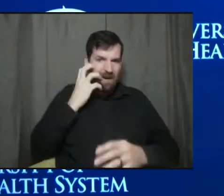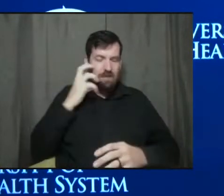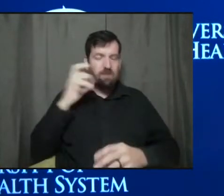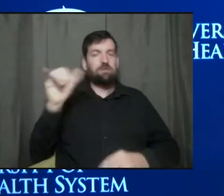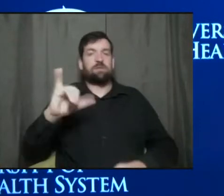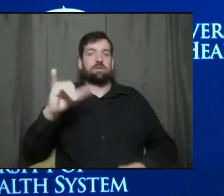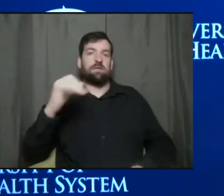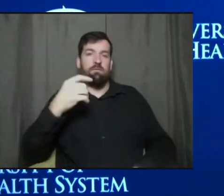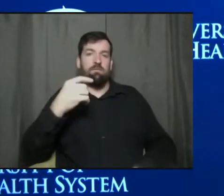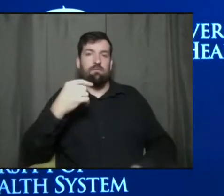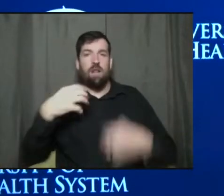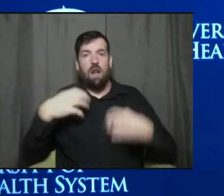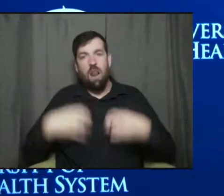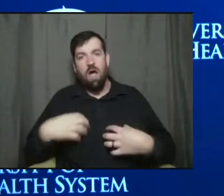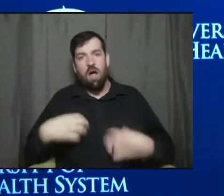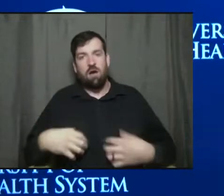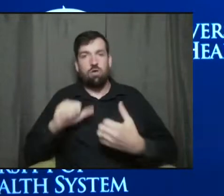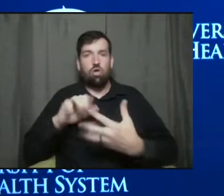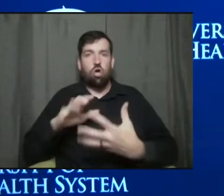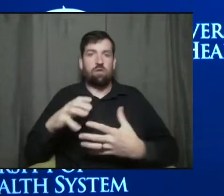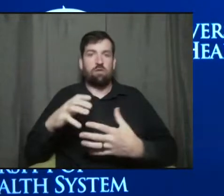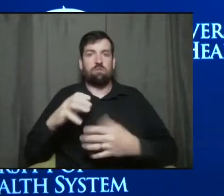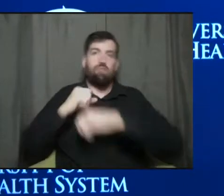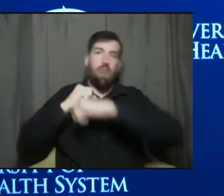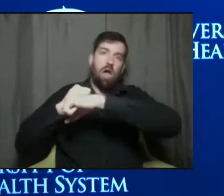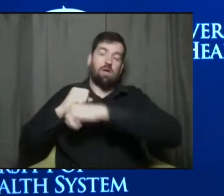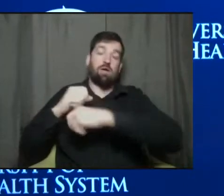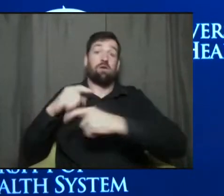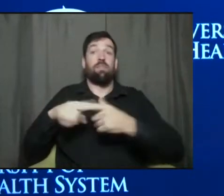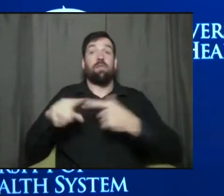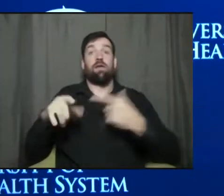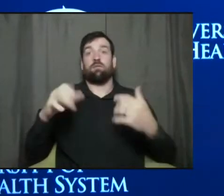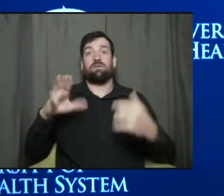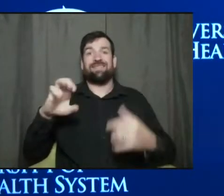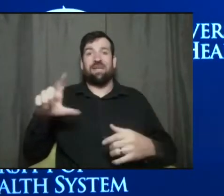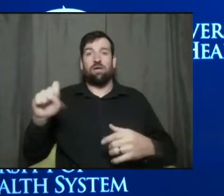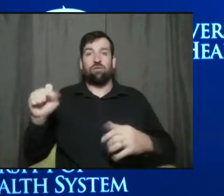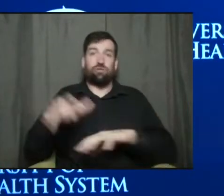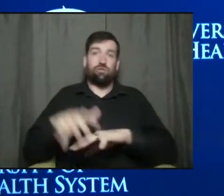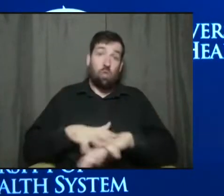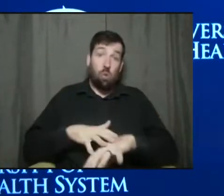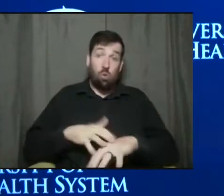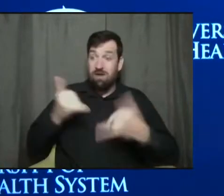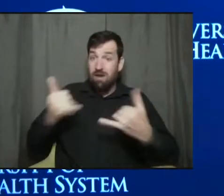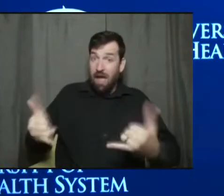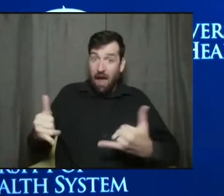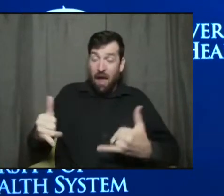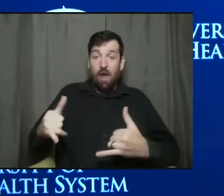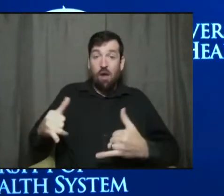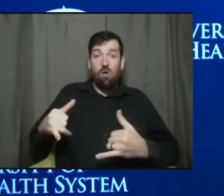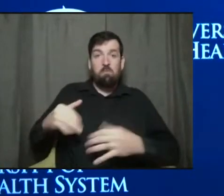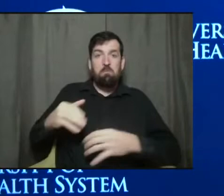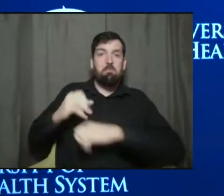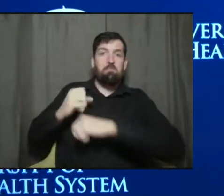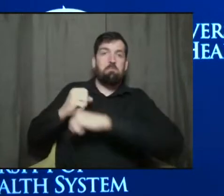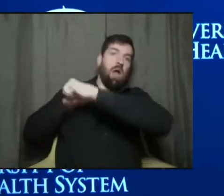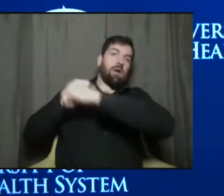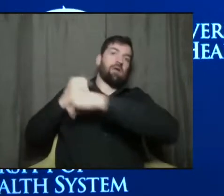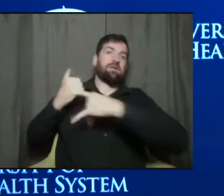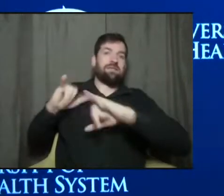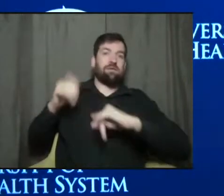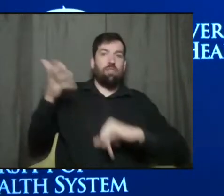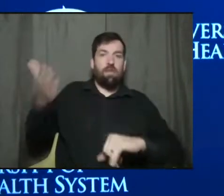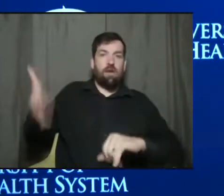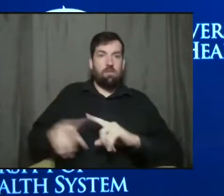a blockage, and then all of a sudden the cells slow down. But once you get on Trikafta, the blockage may still be there, but the Trikafta makes the cell speed